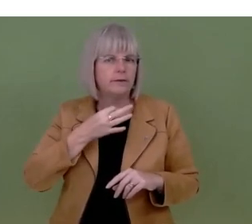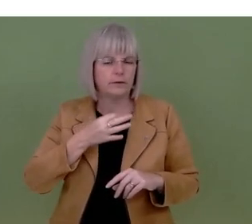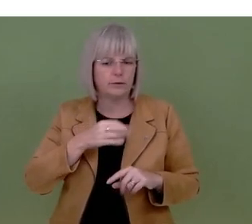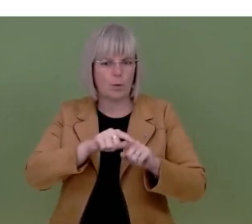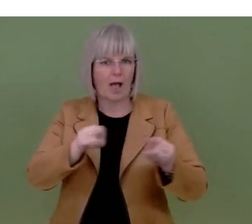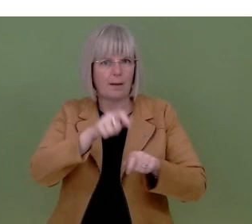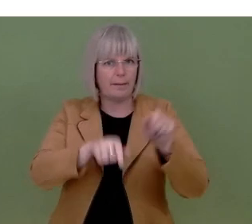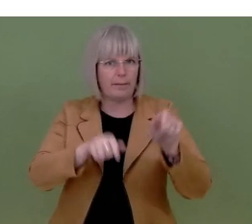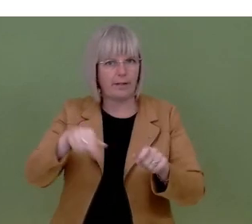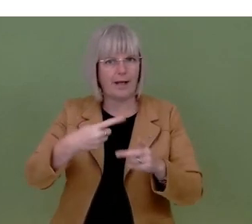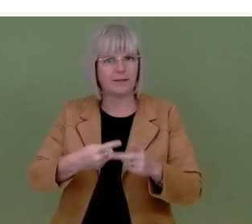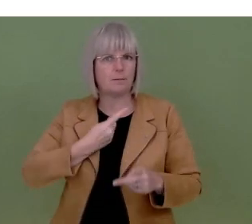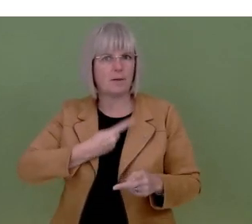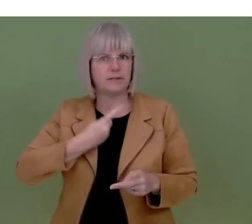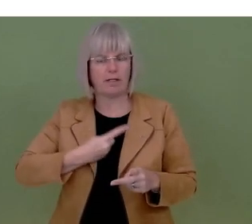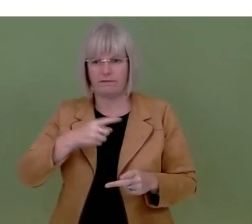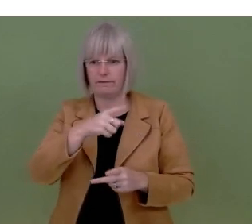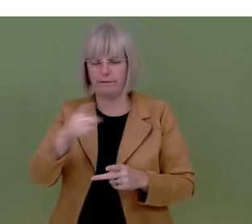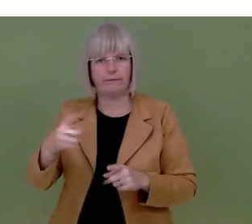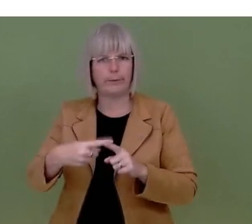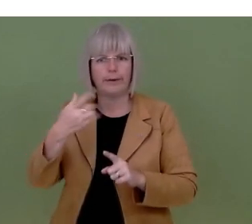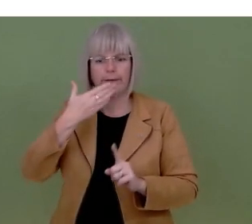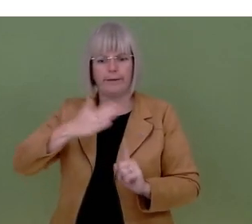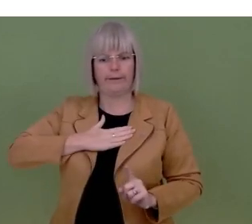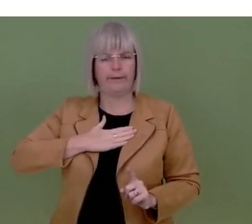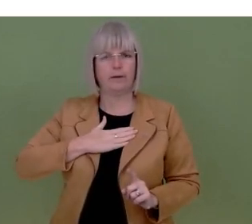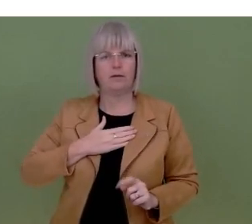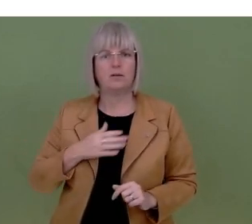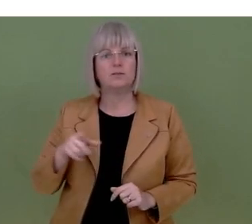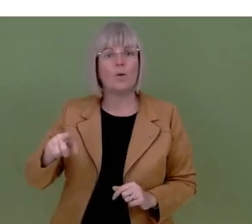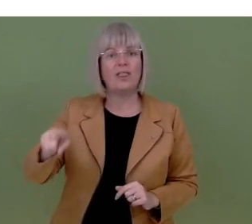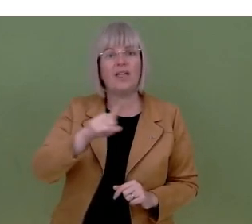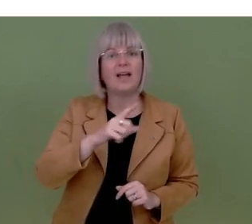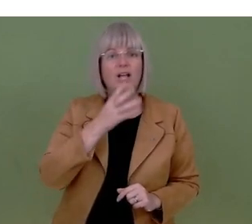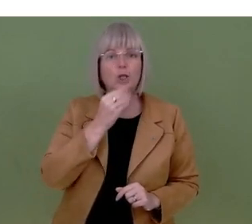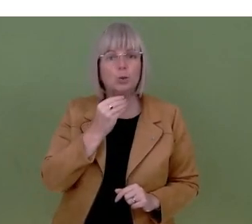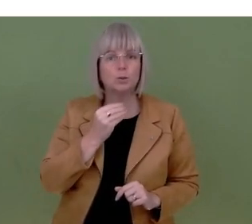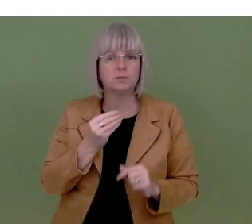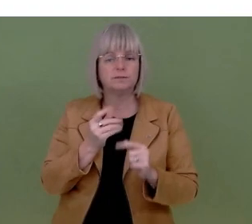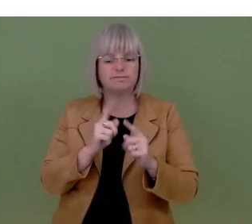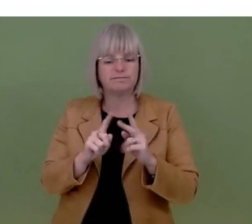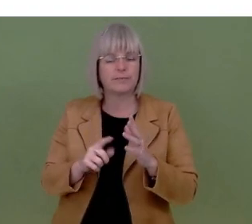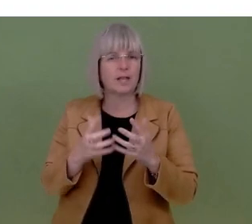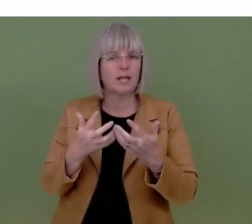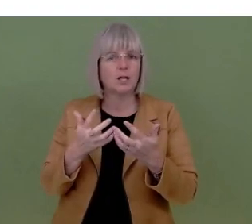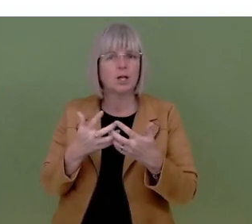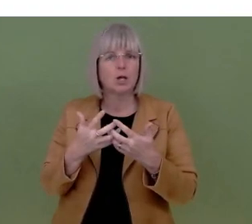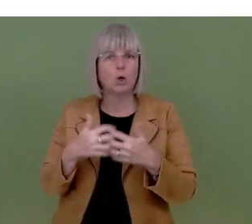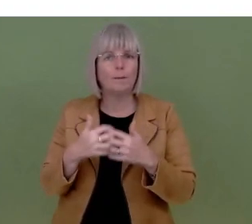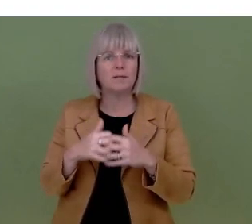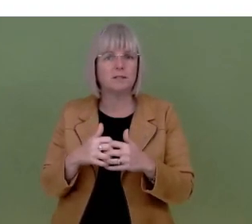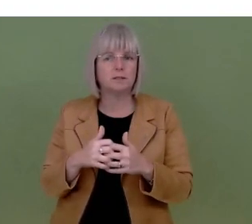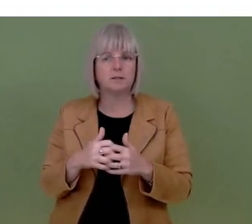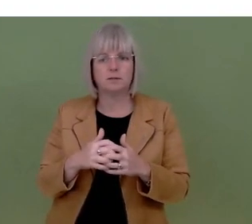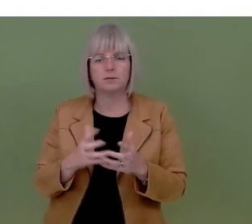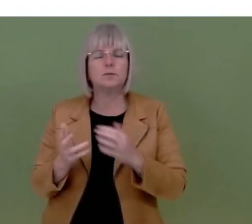myself. So they used pieces of equipment to sort of basically put me in. So my